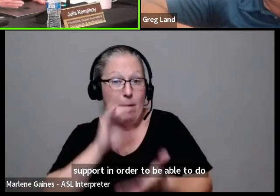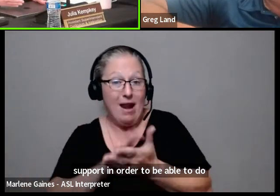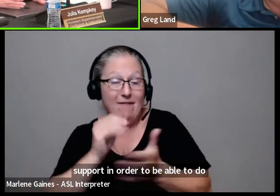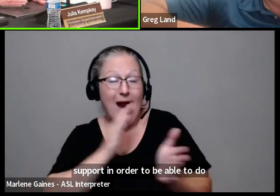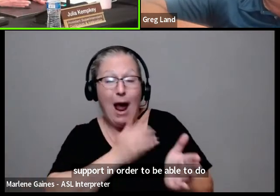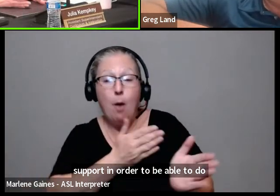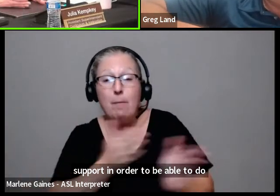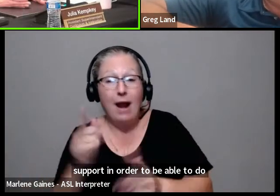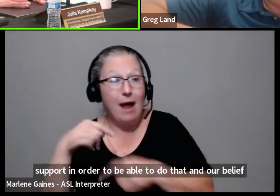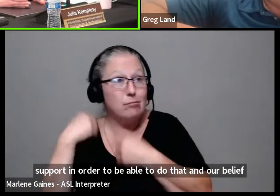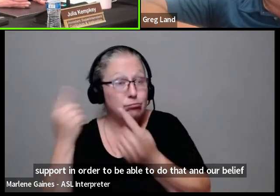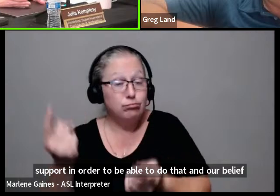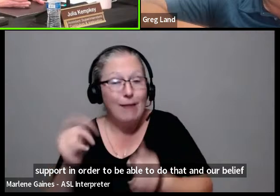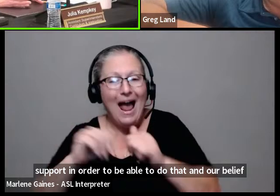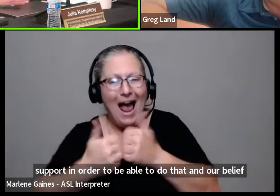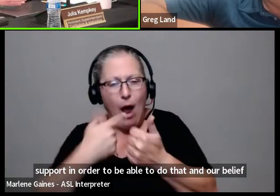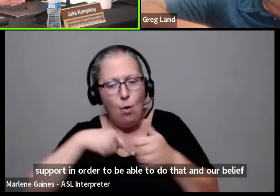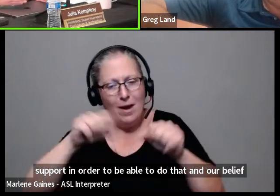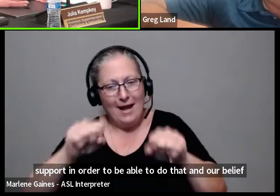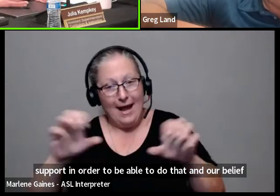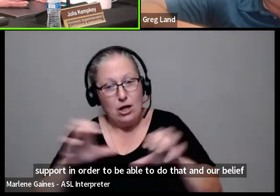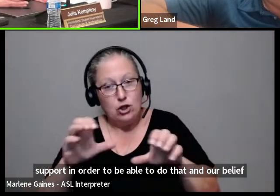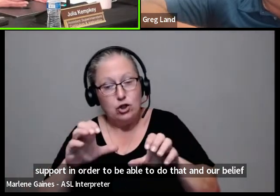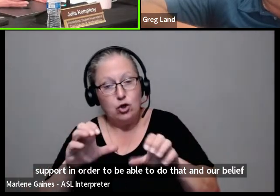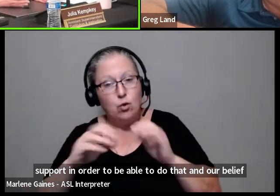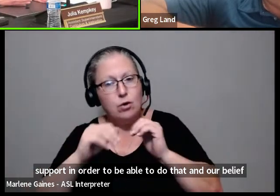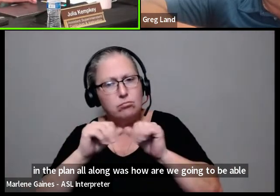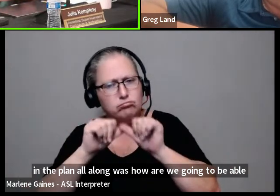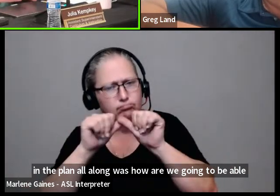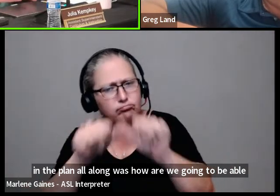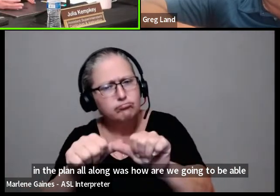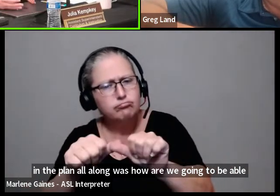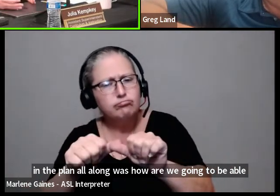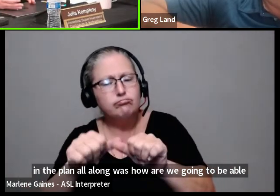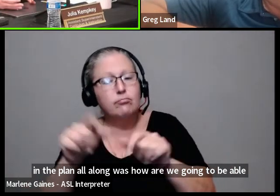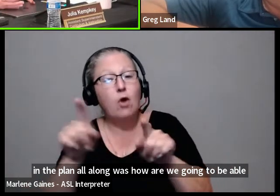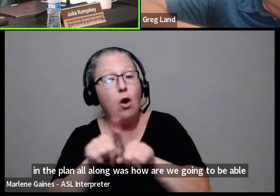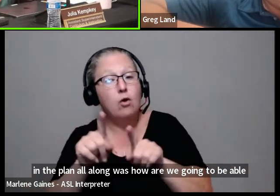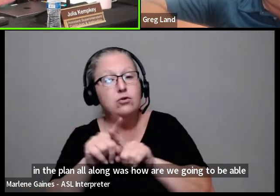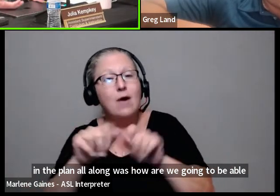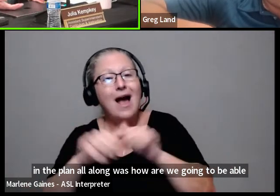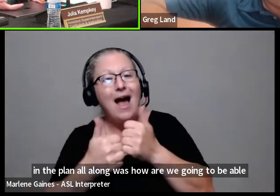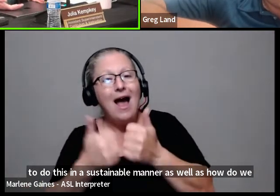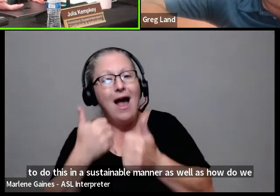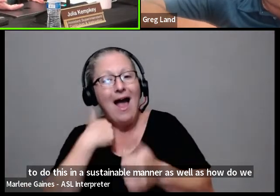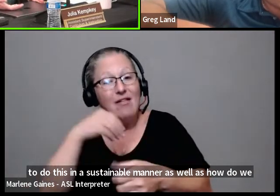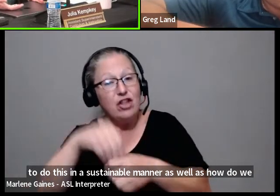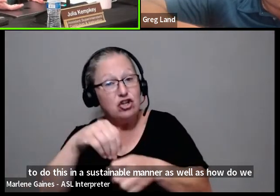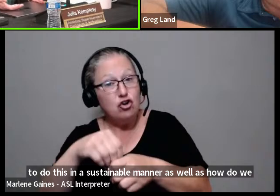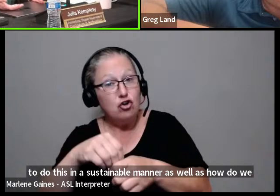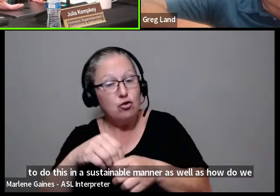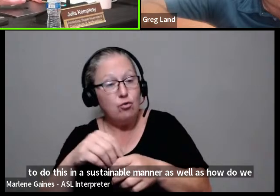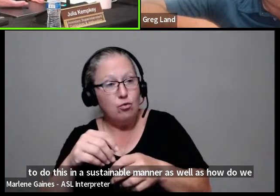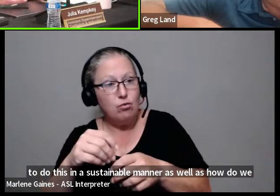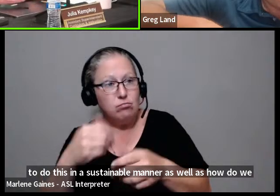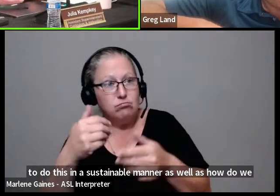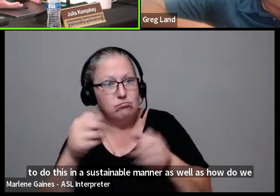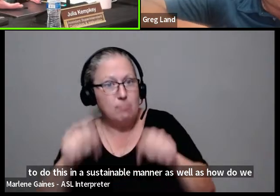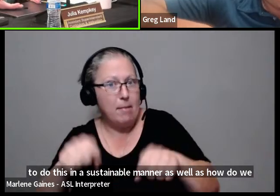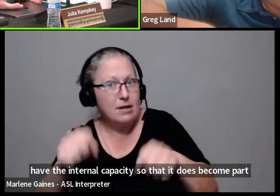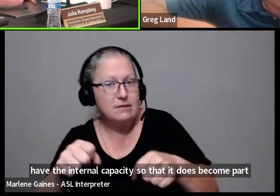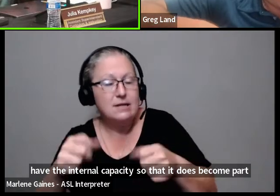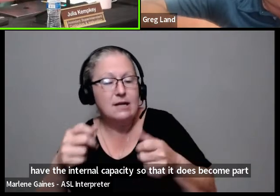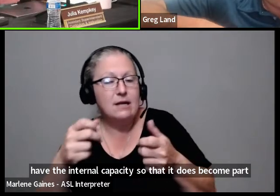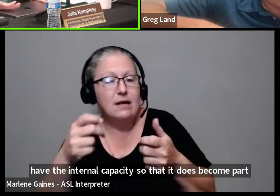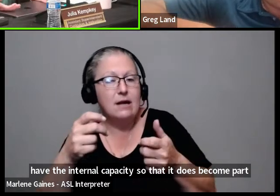was, how are we going to be able to do this in a sustainable manner, as well as how do we have the internal capacity so that it does become part of